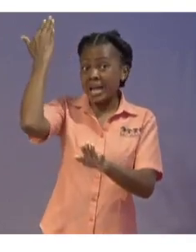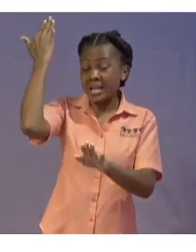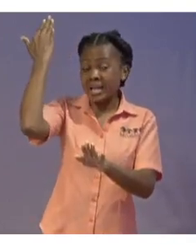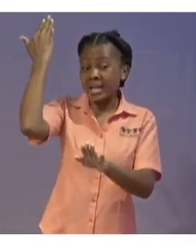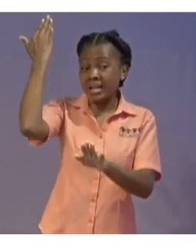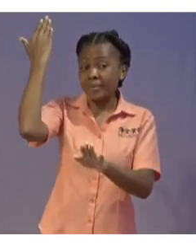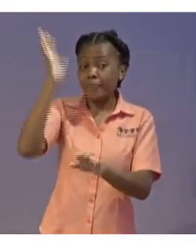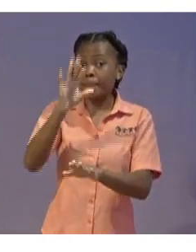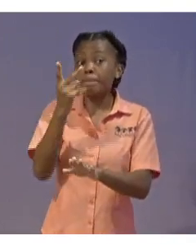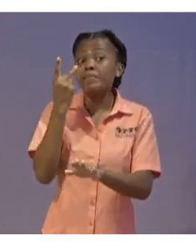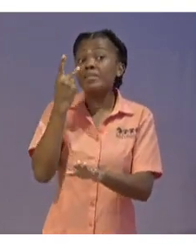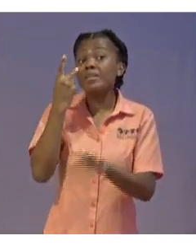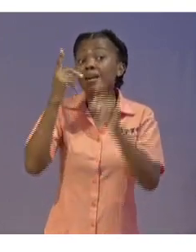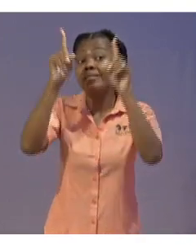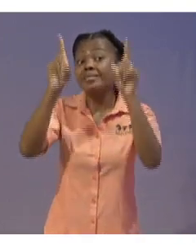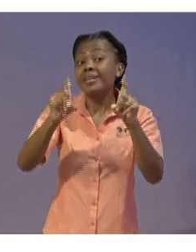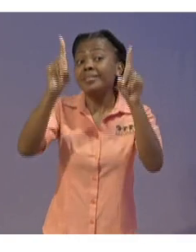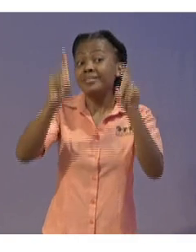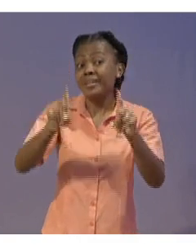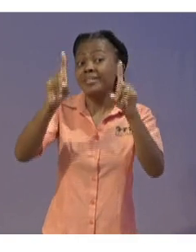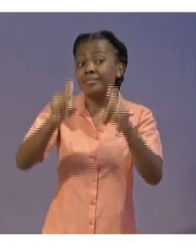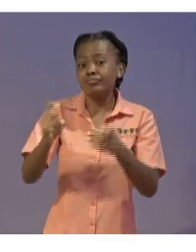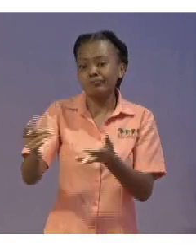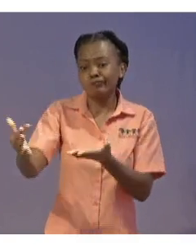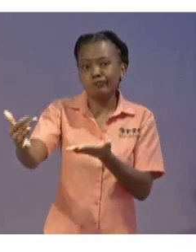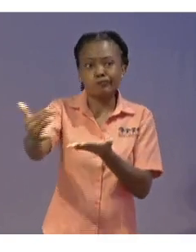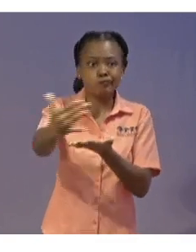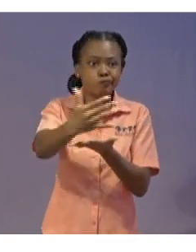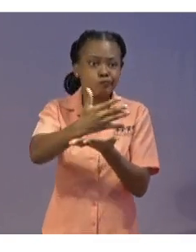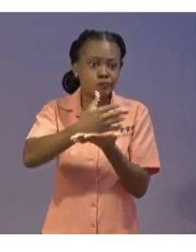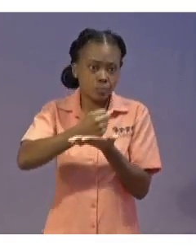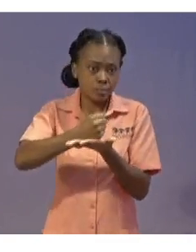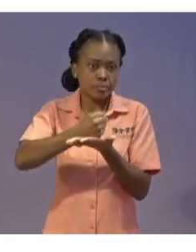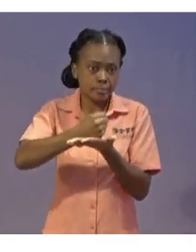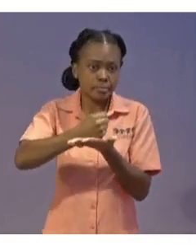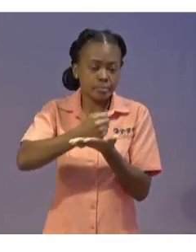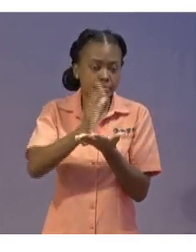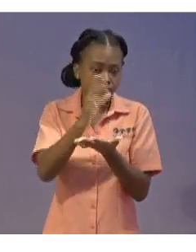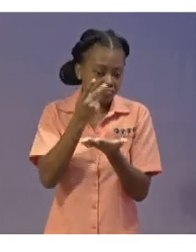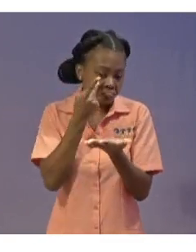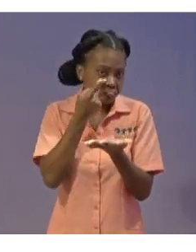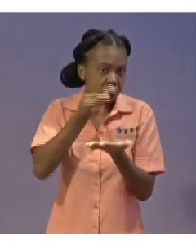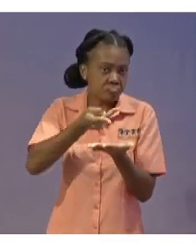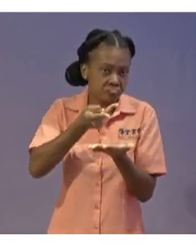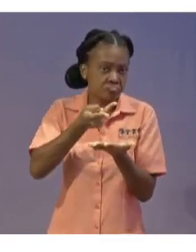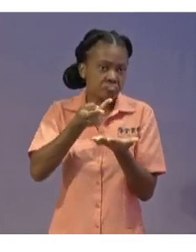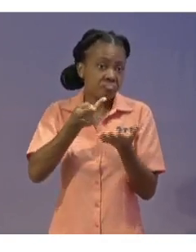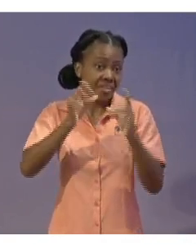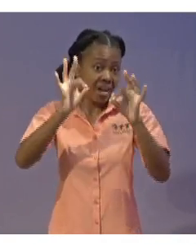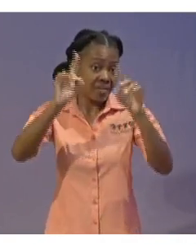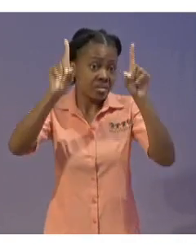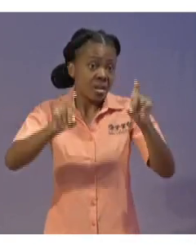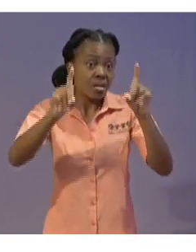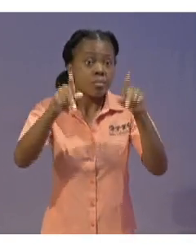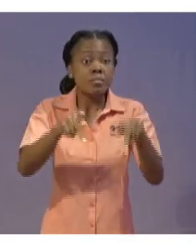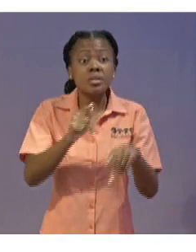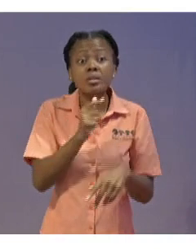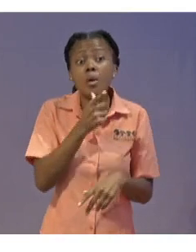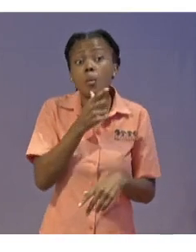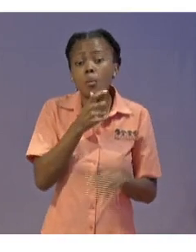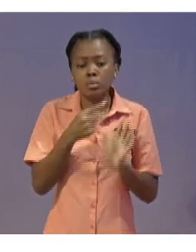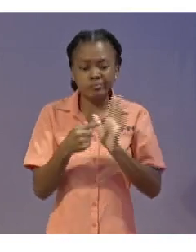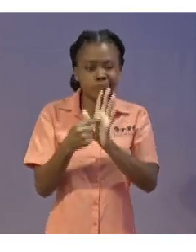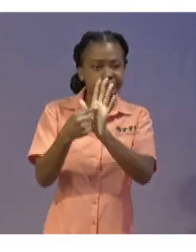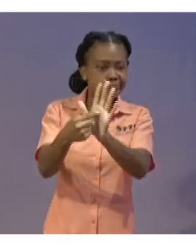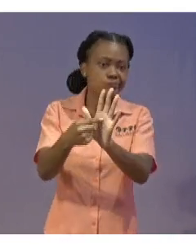strategy. The tendency to focus on sampling individuals who are symptomatic and those who have higher risk of being